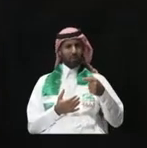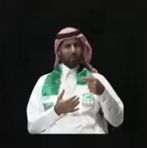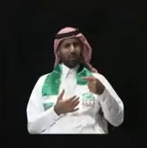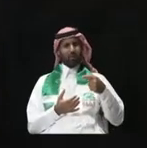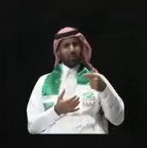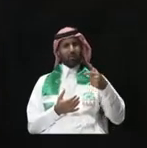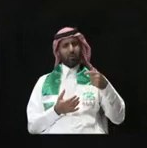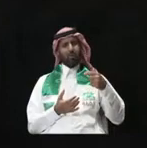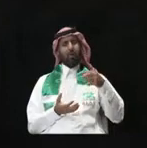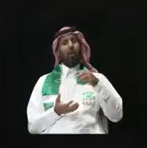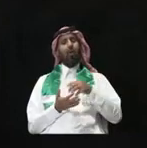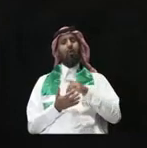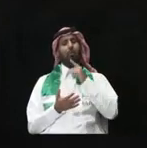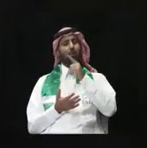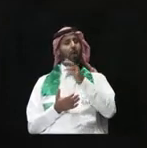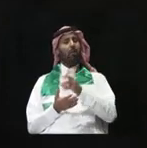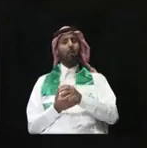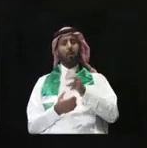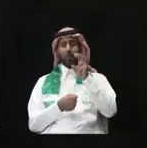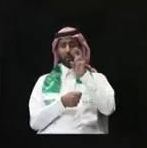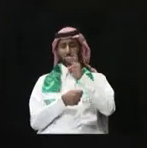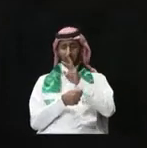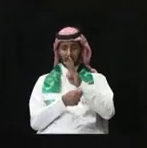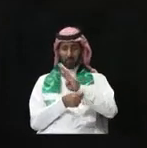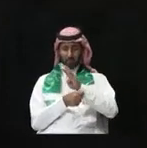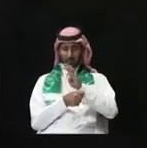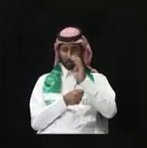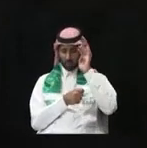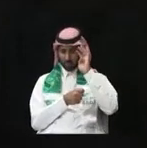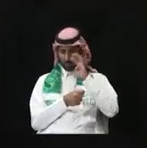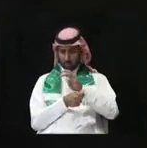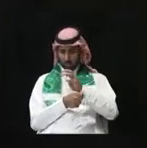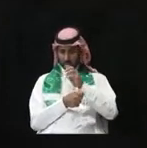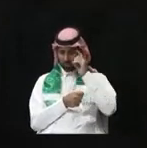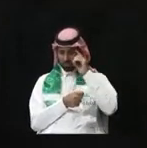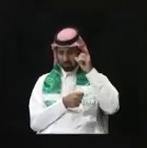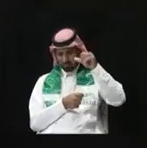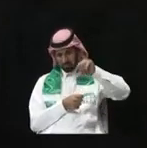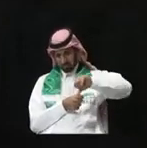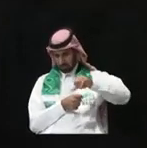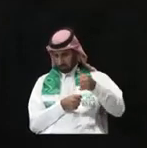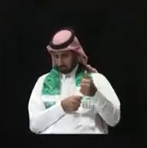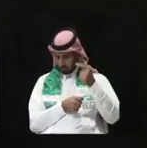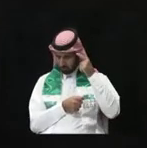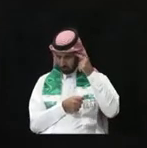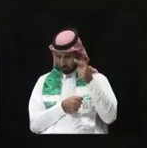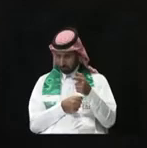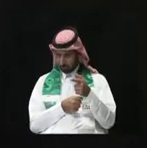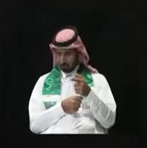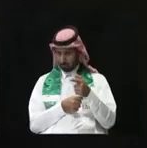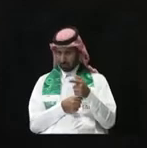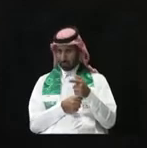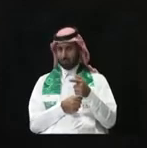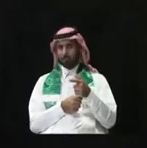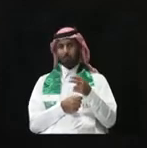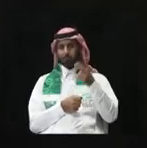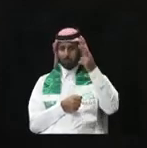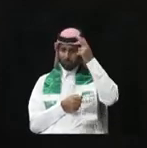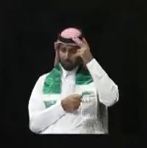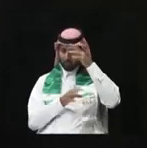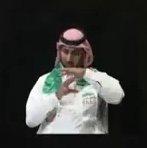the coronavirus, negative effect, unification of Saudi Arabia, positive effect, the Vision